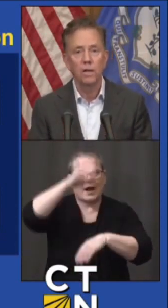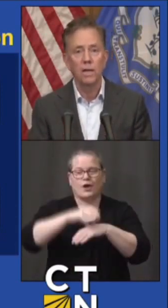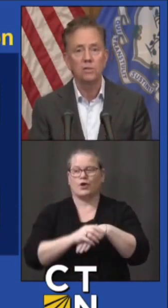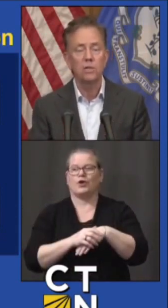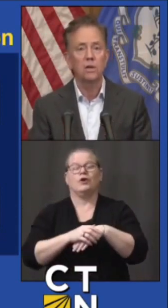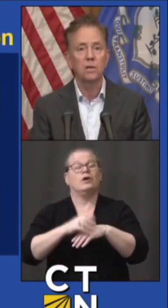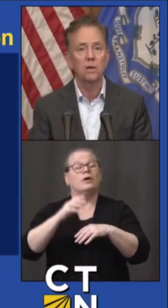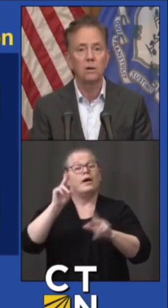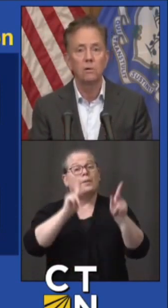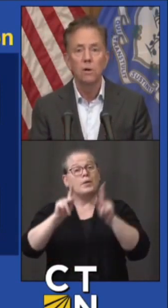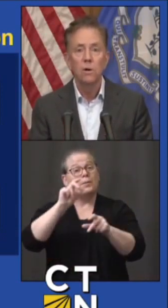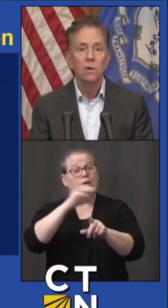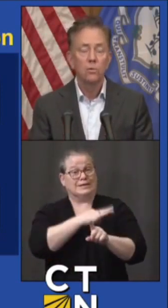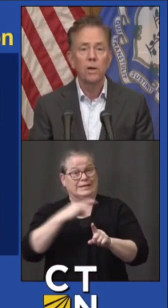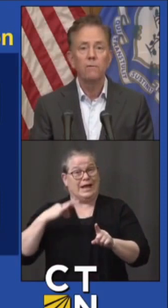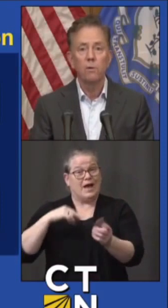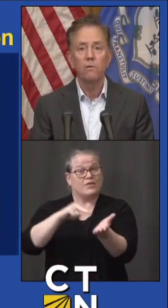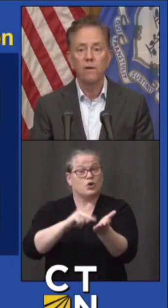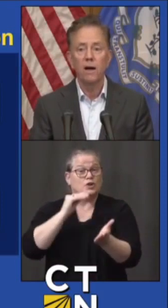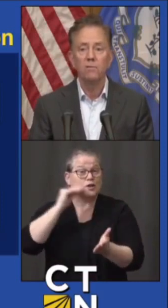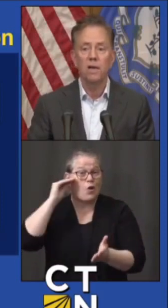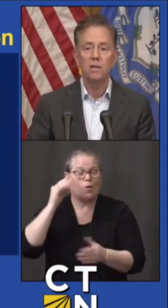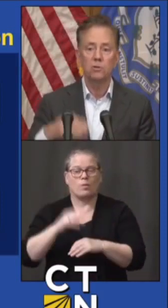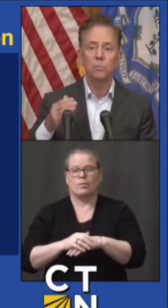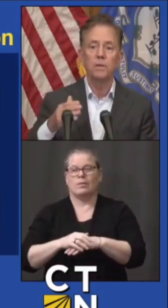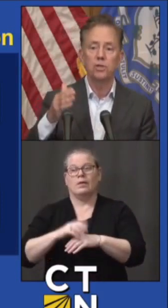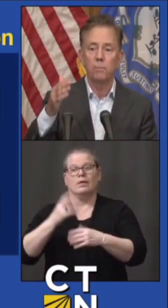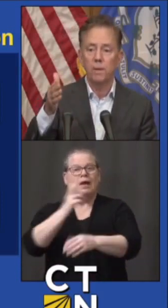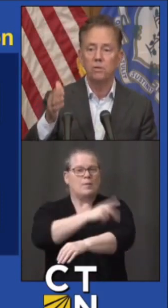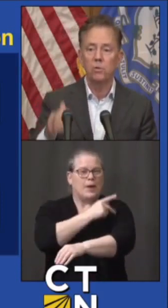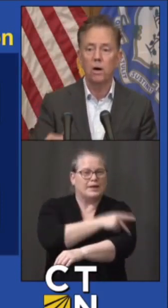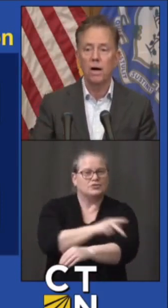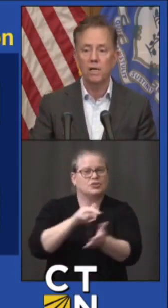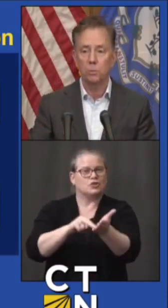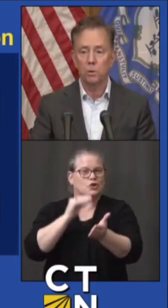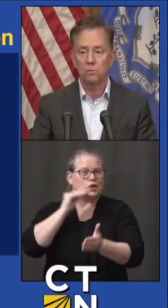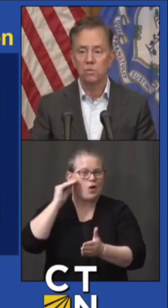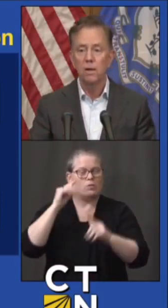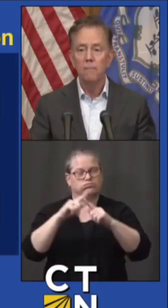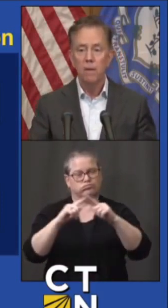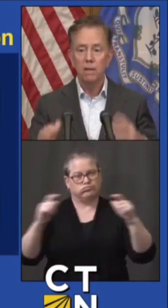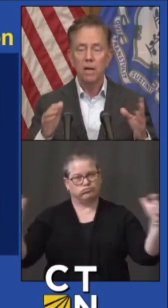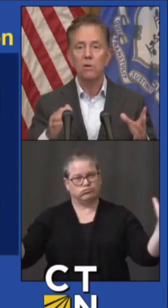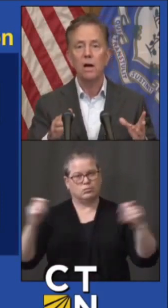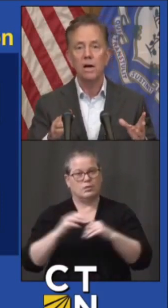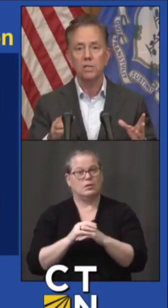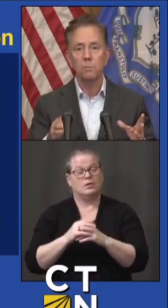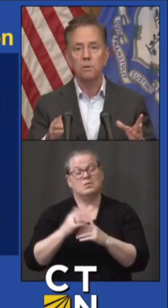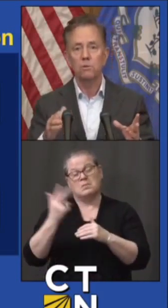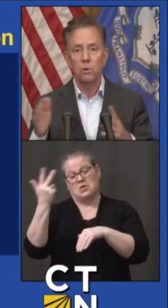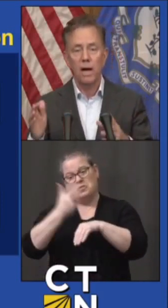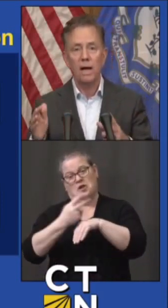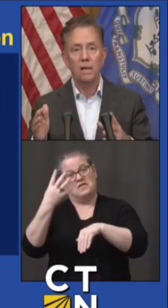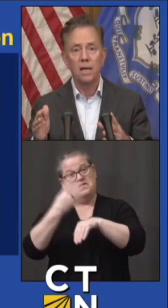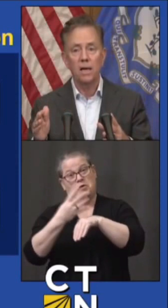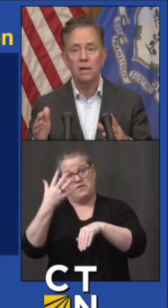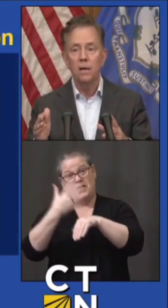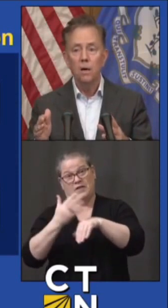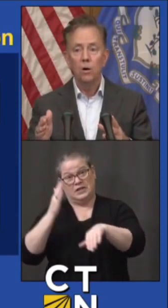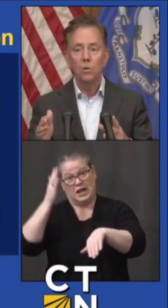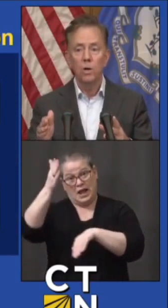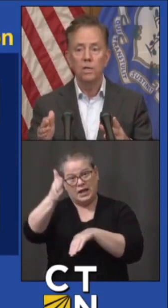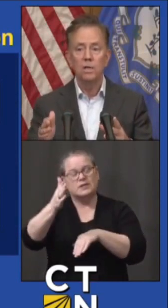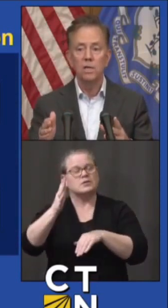soon, over the next 3, 4, 5 days, will be shipping to our hospitals. And there the hospitals will